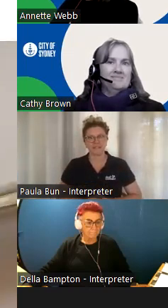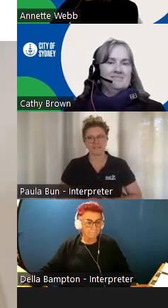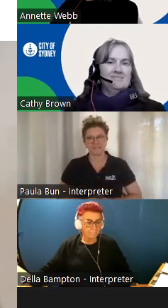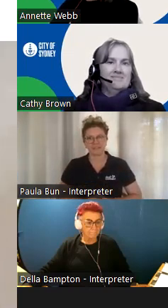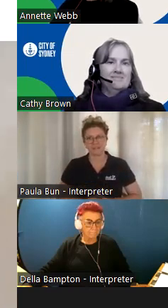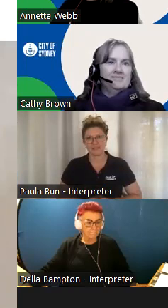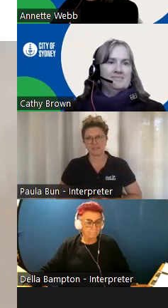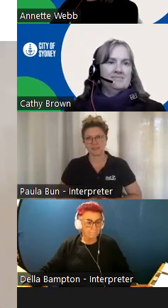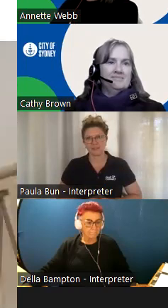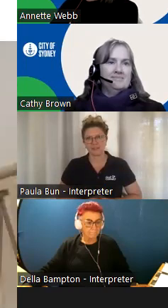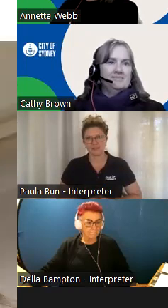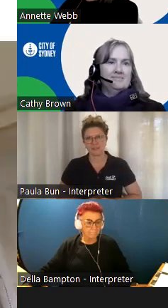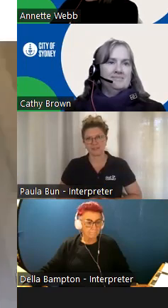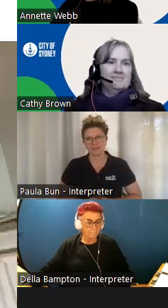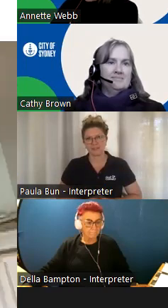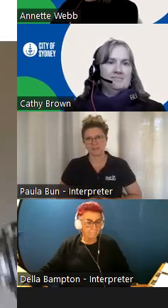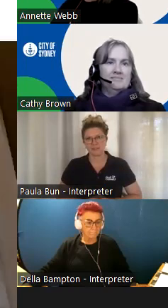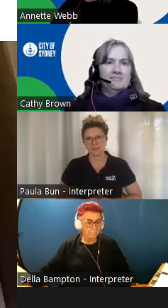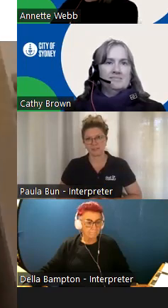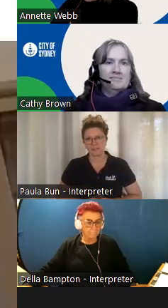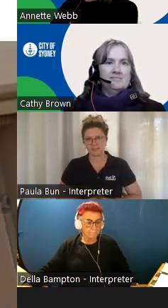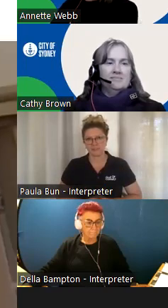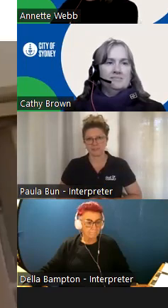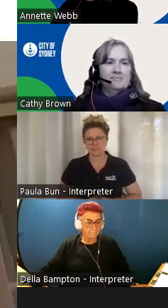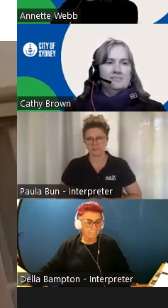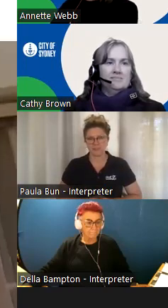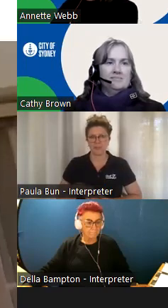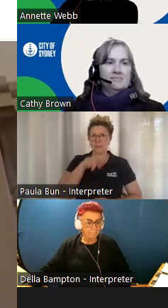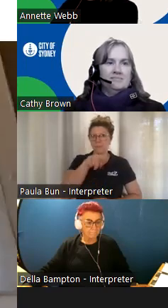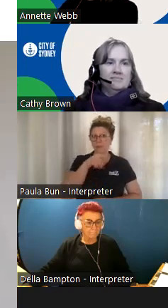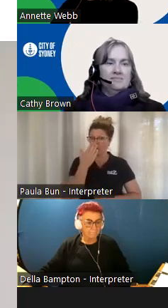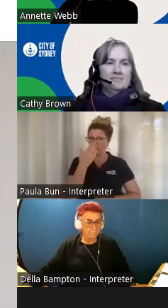So you can see where you come through. So